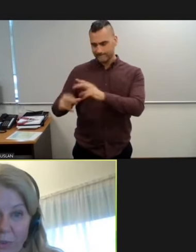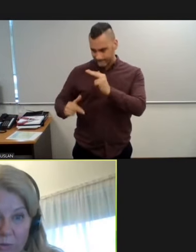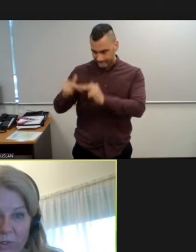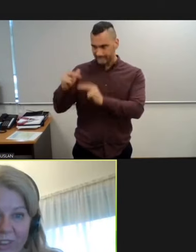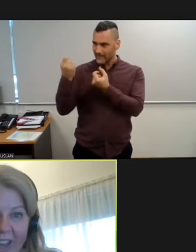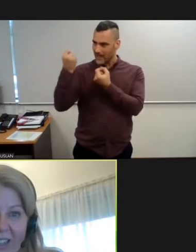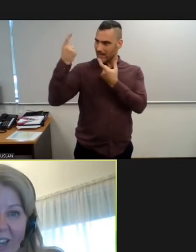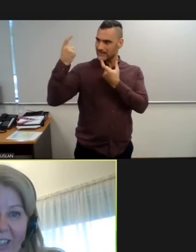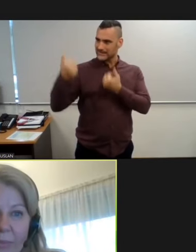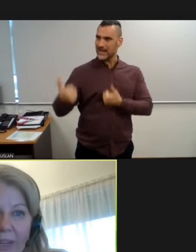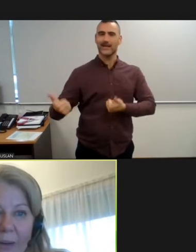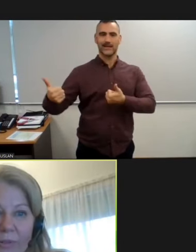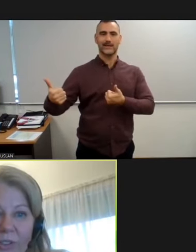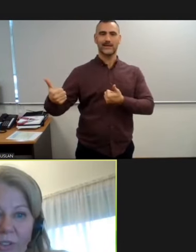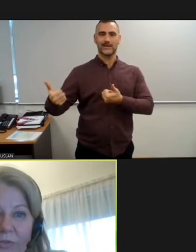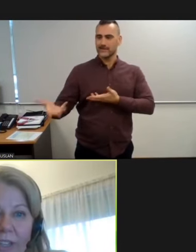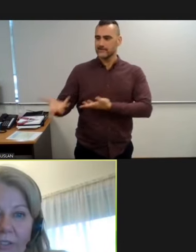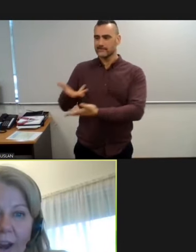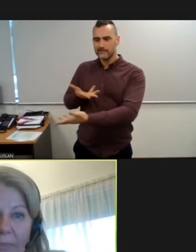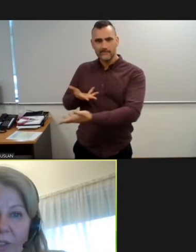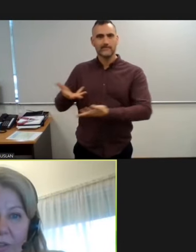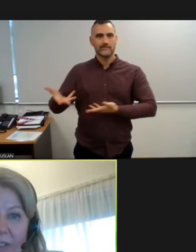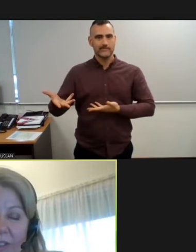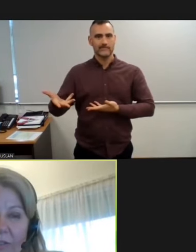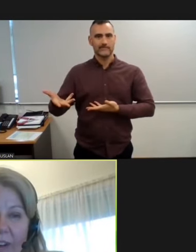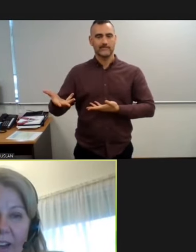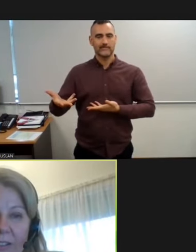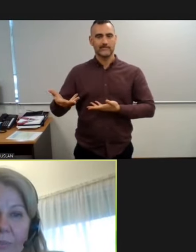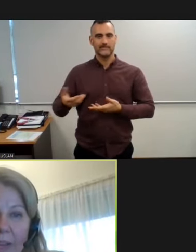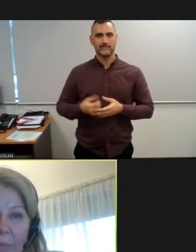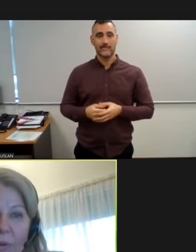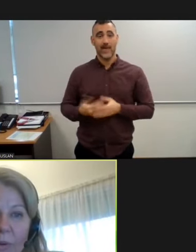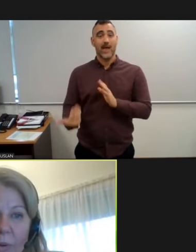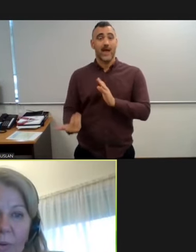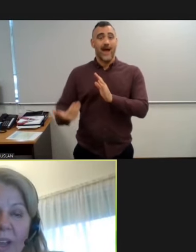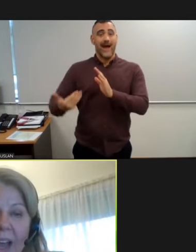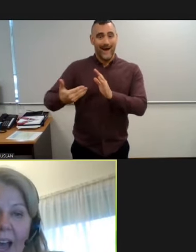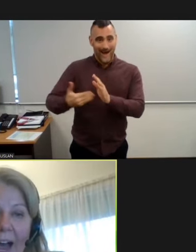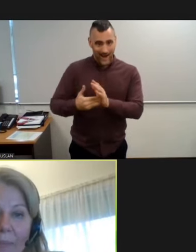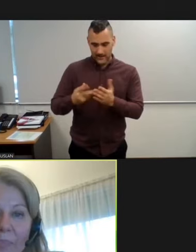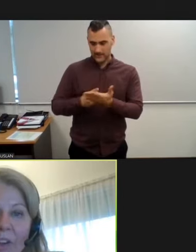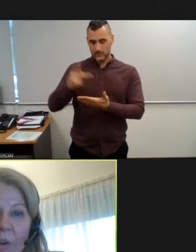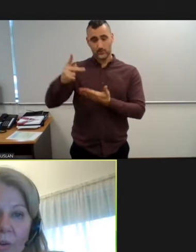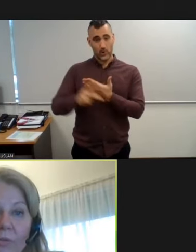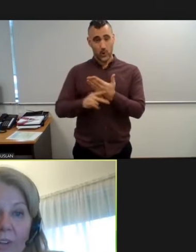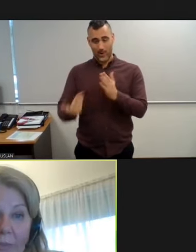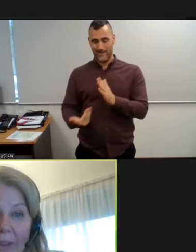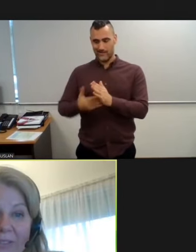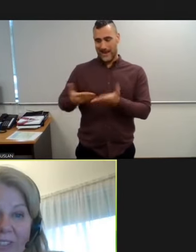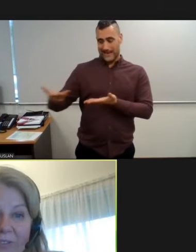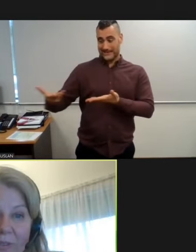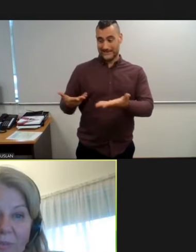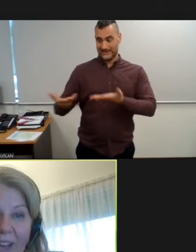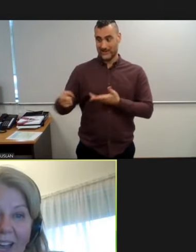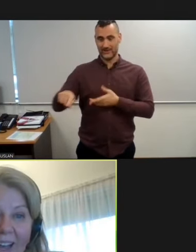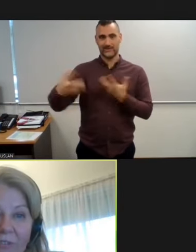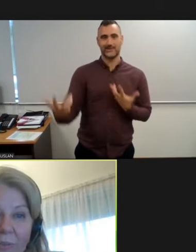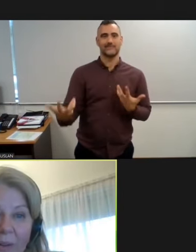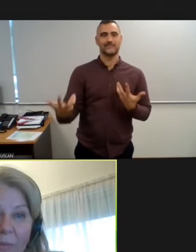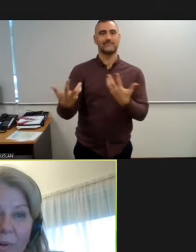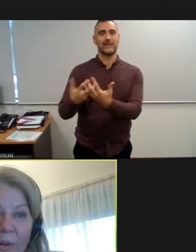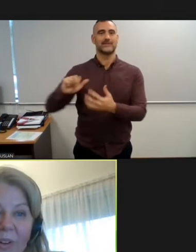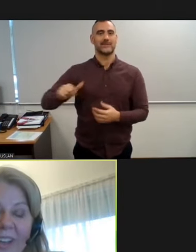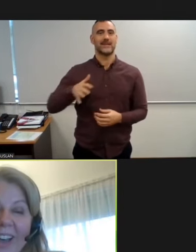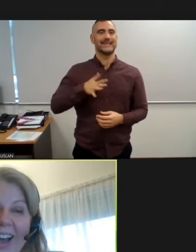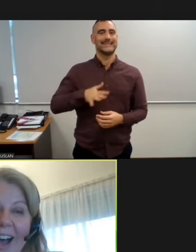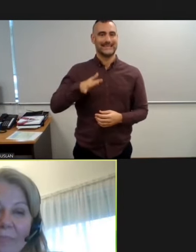to build on that and to be able to really wrap services around people who could really benefit from